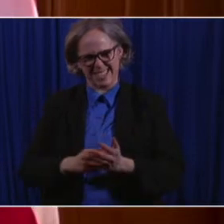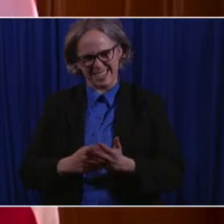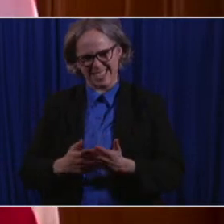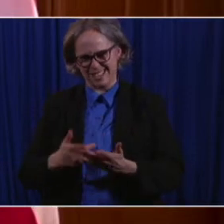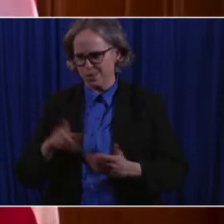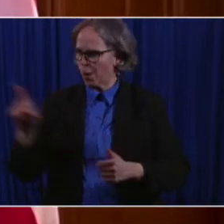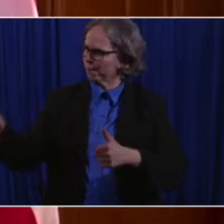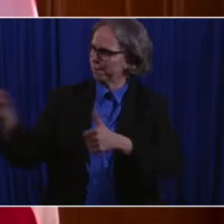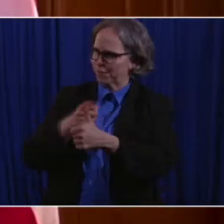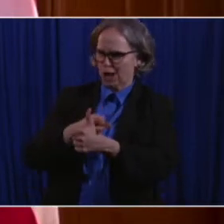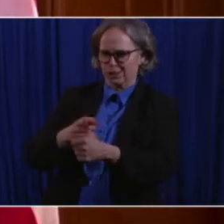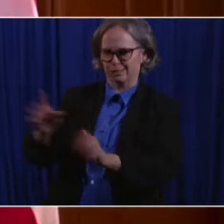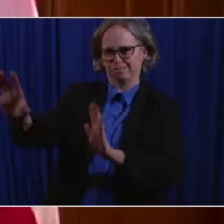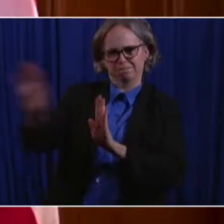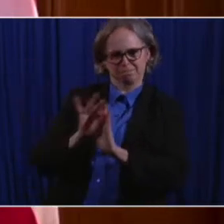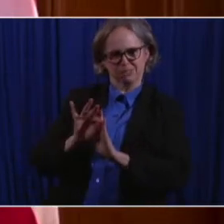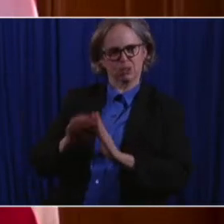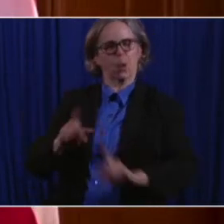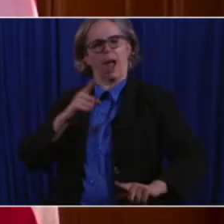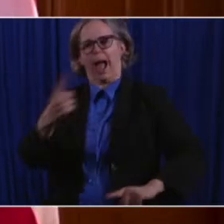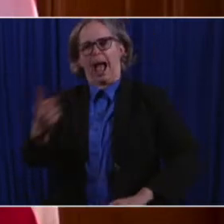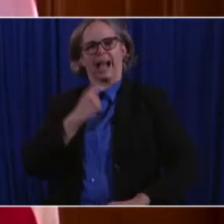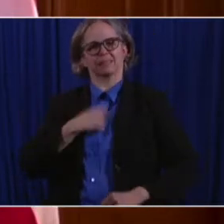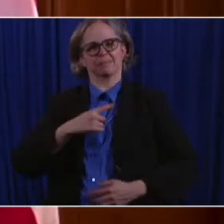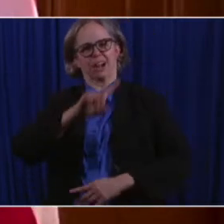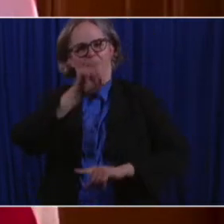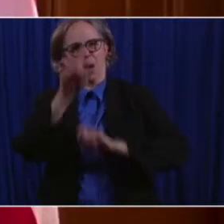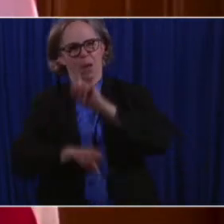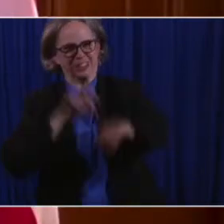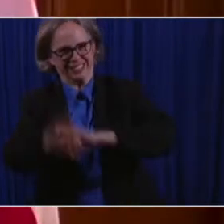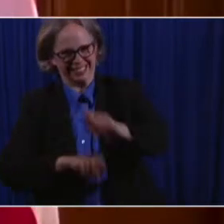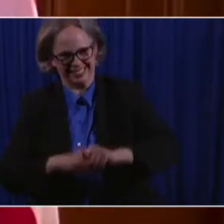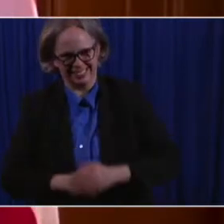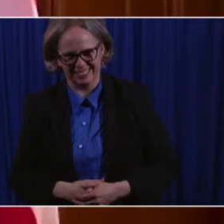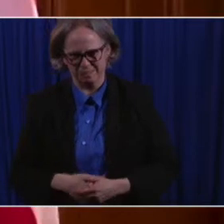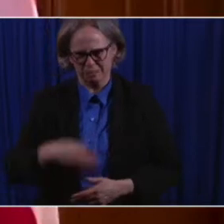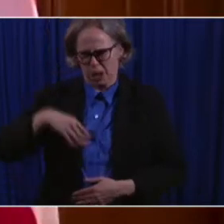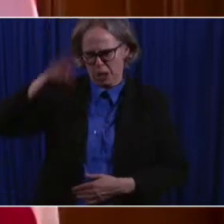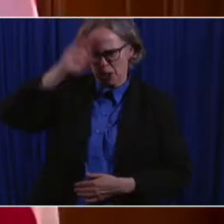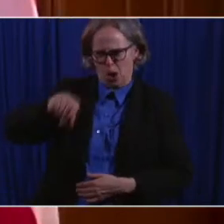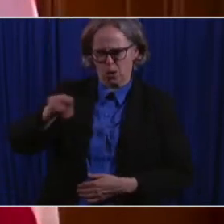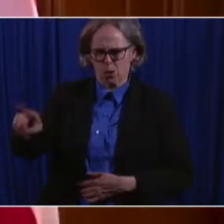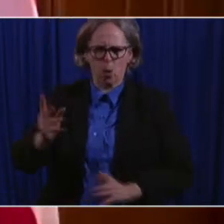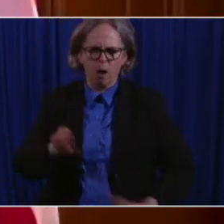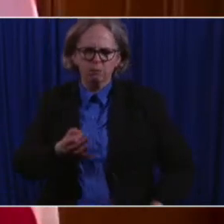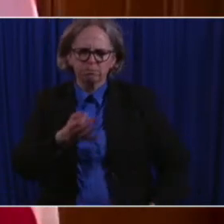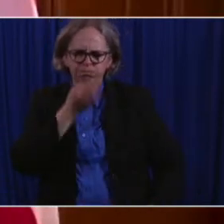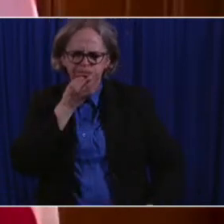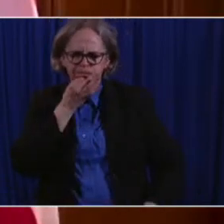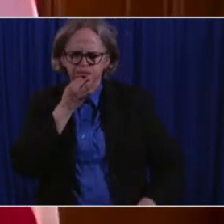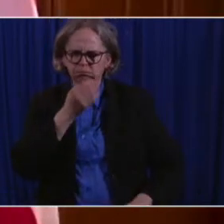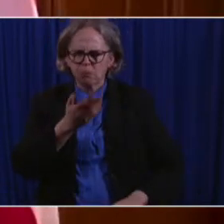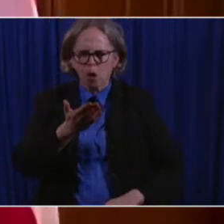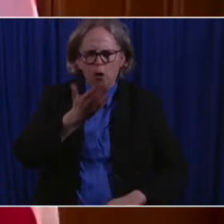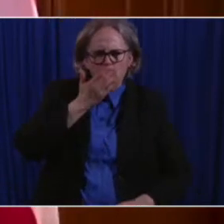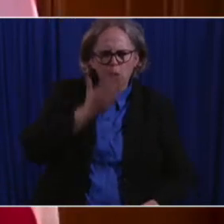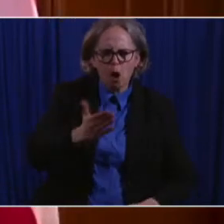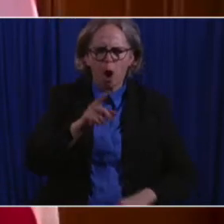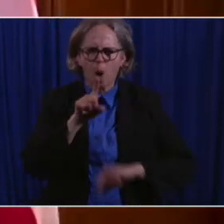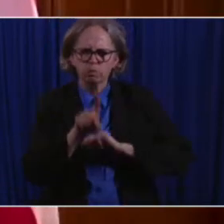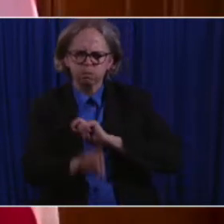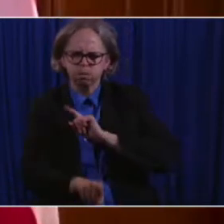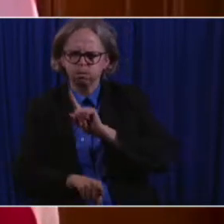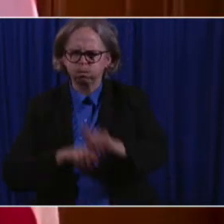that your normal probing, sharp questioning will not be any different in the last question. So you're